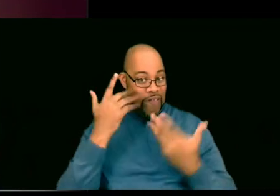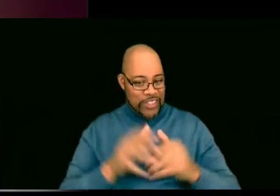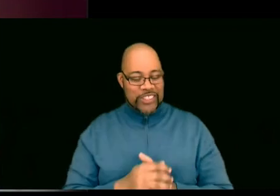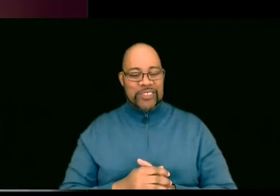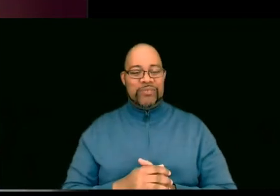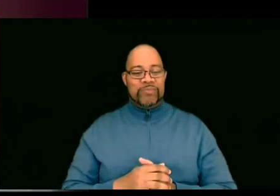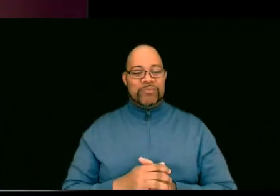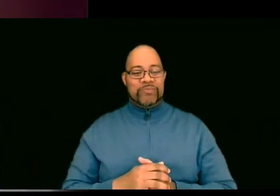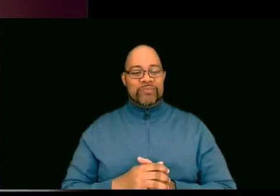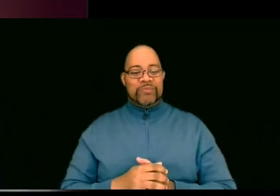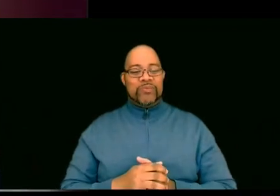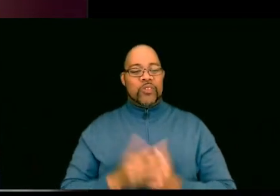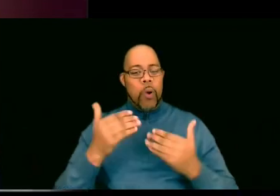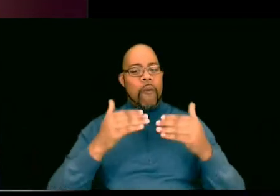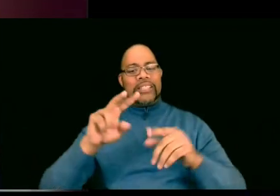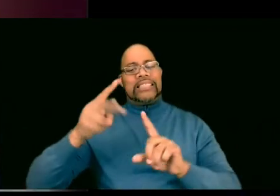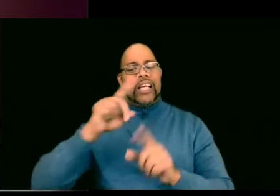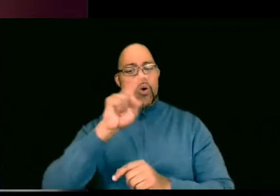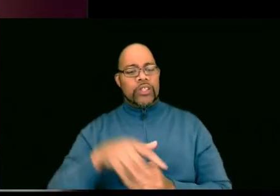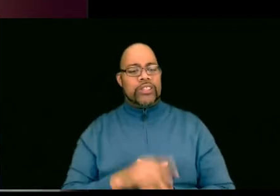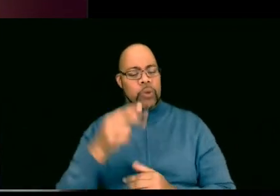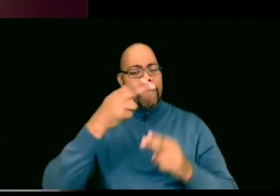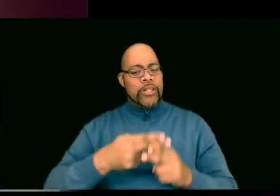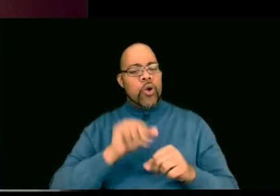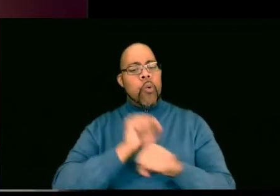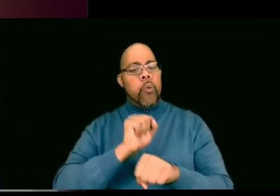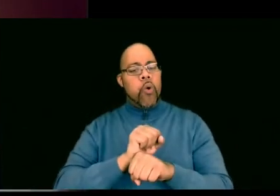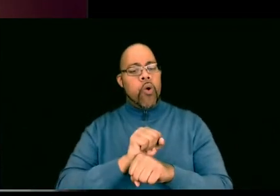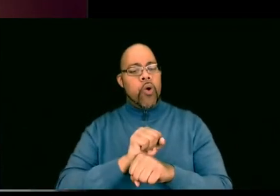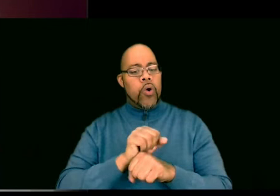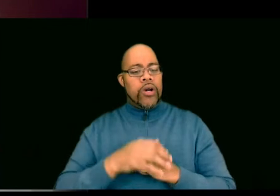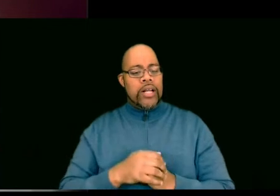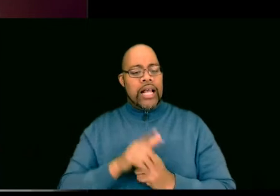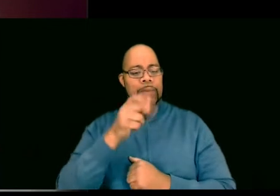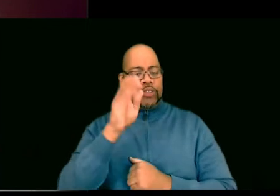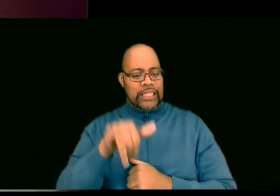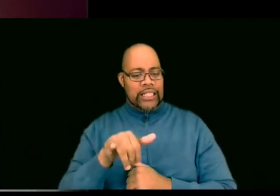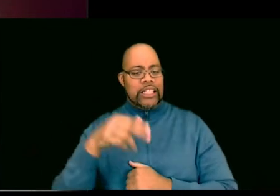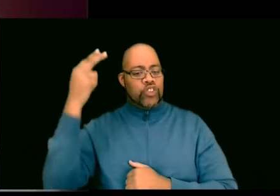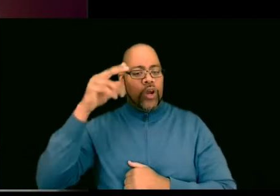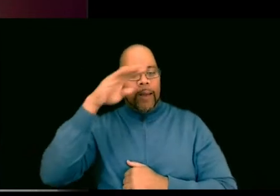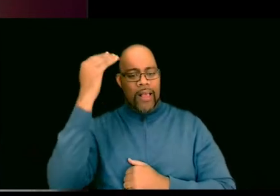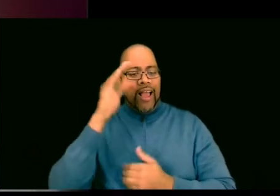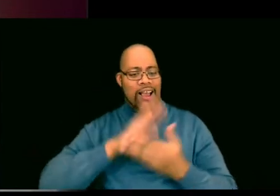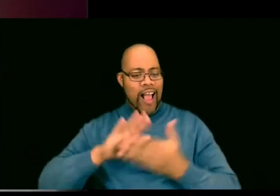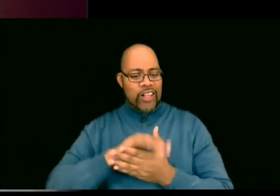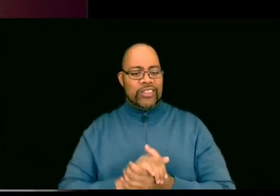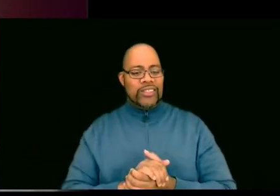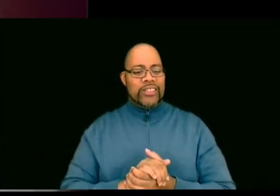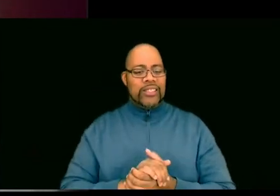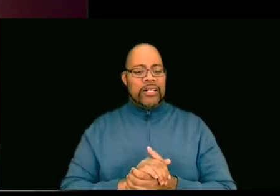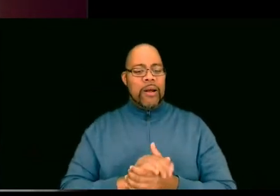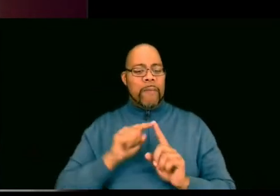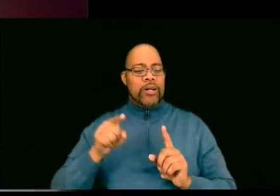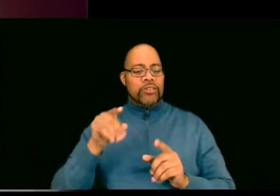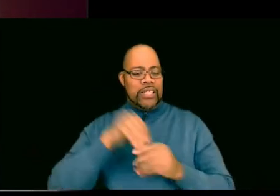you heard. Sorry about the move on to the second. I know you mentioned working at Liberty, which is a historically Black college, but I'm sure